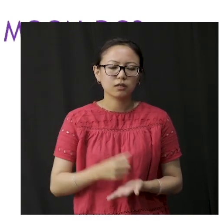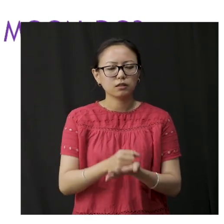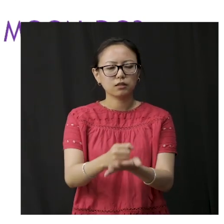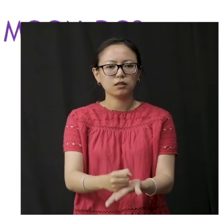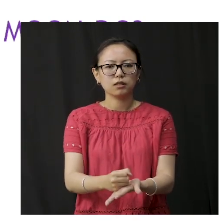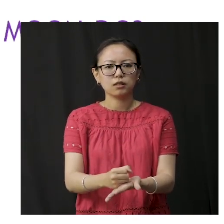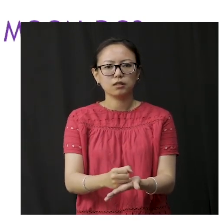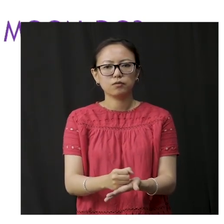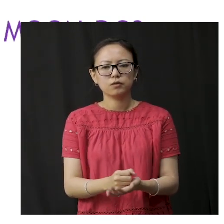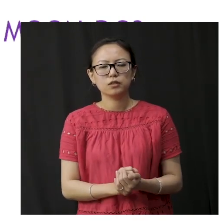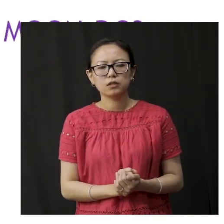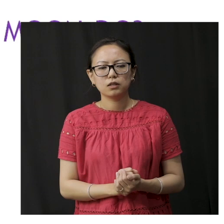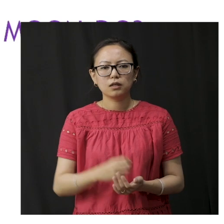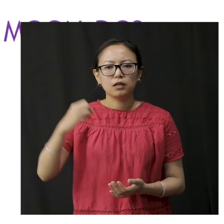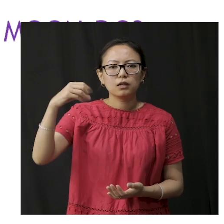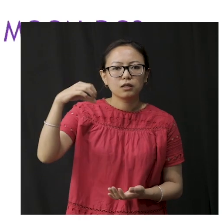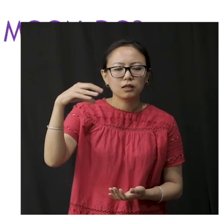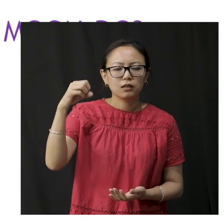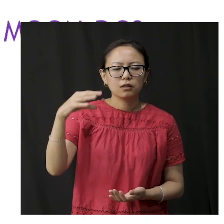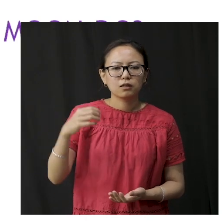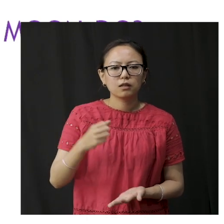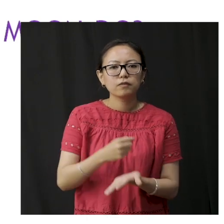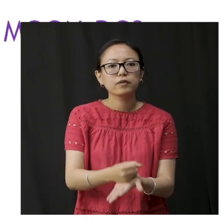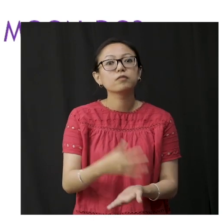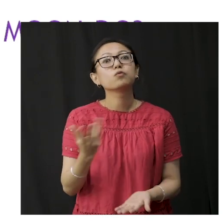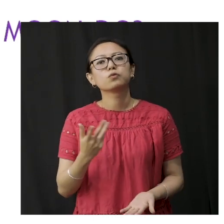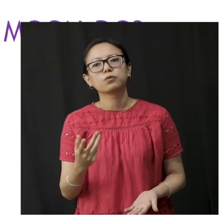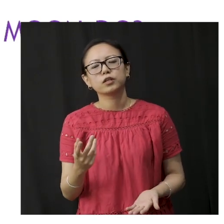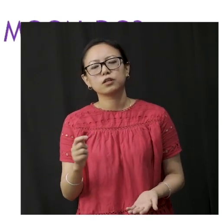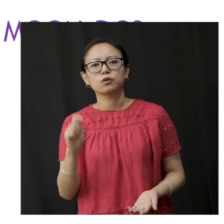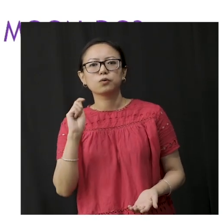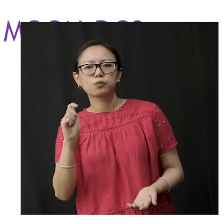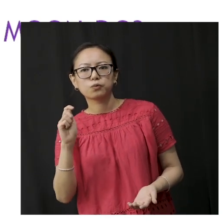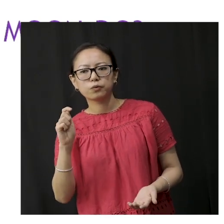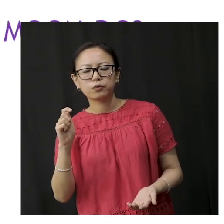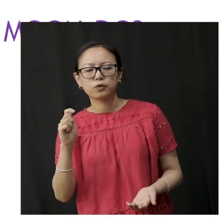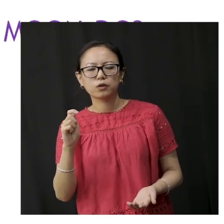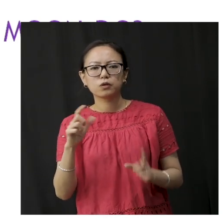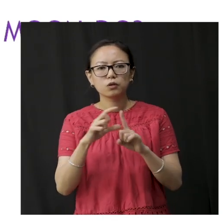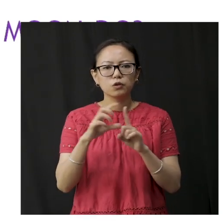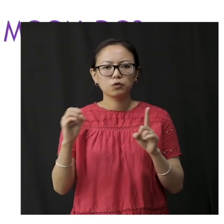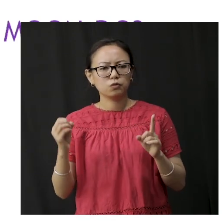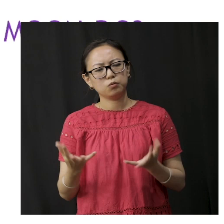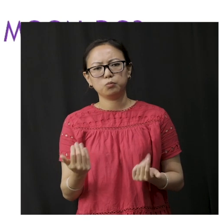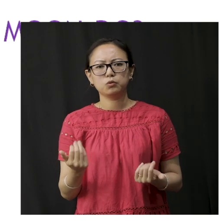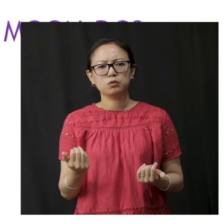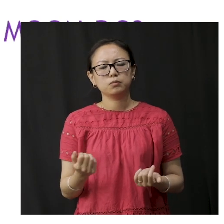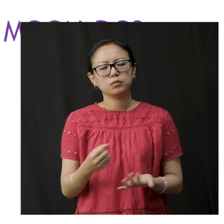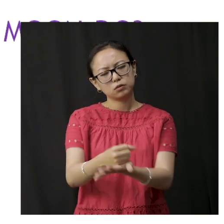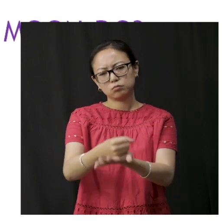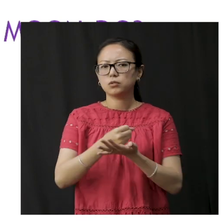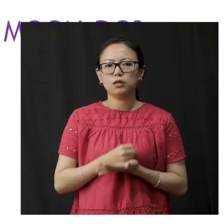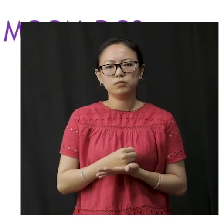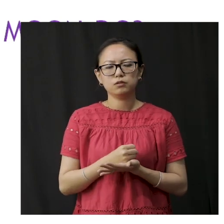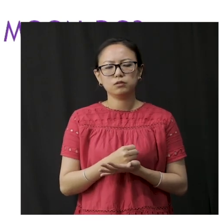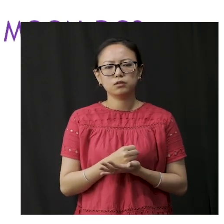our works properly, because without the sun it will be so dark and we will not be able to see anything. So